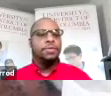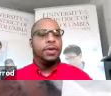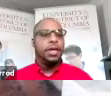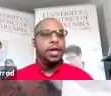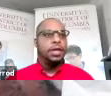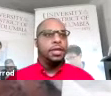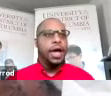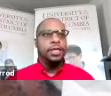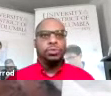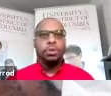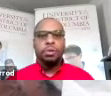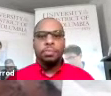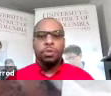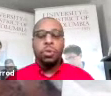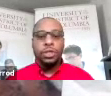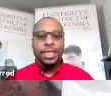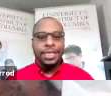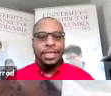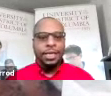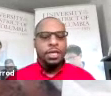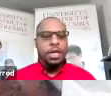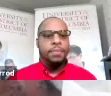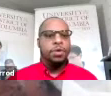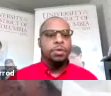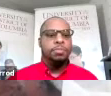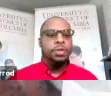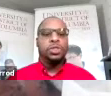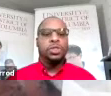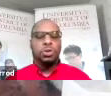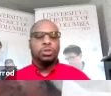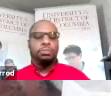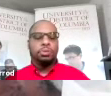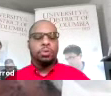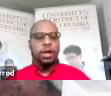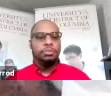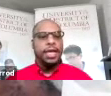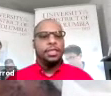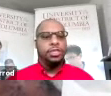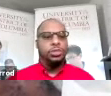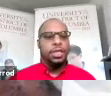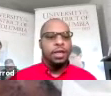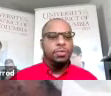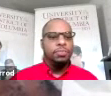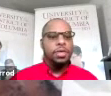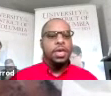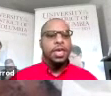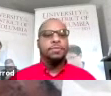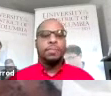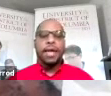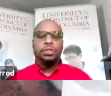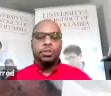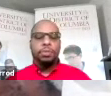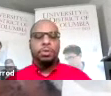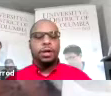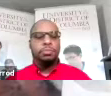have a high school diploma or a GED, you're admissible to those programs at the associate level. And then for